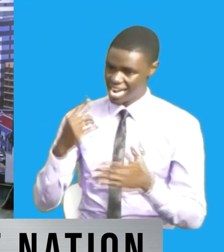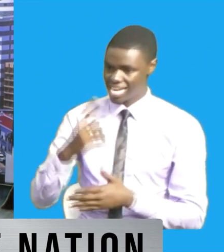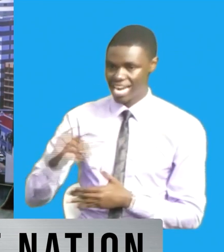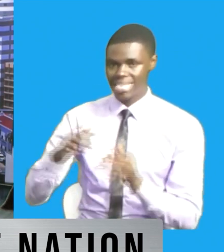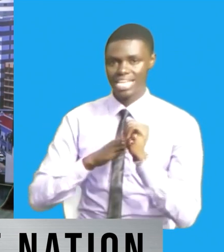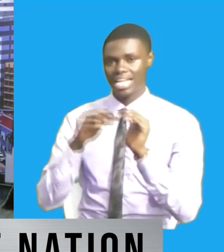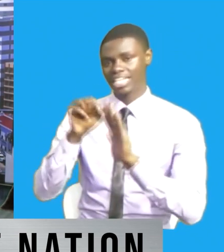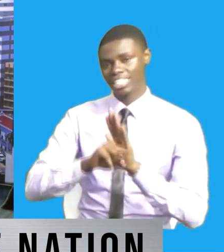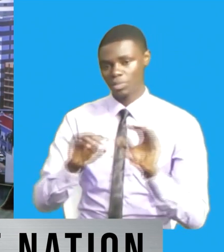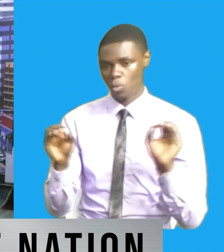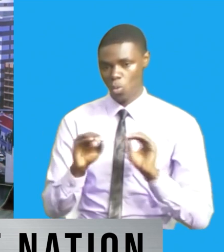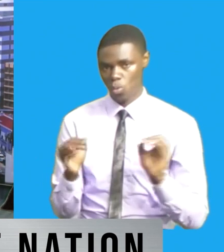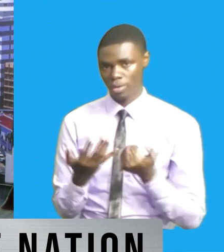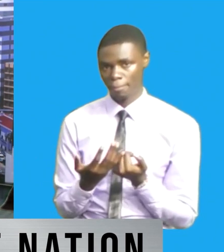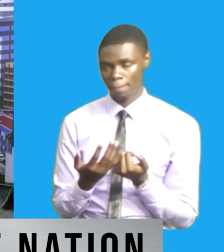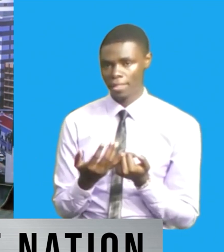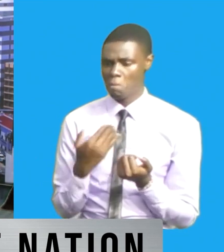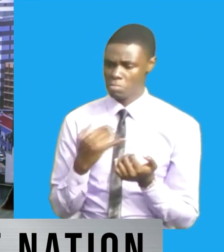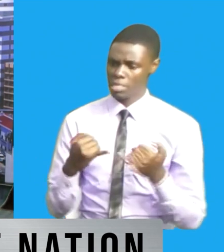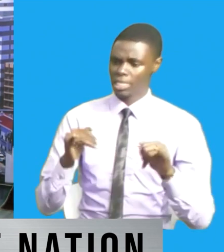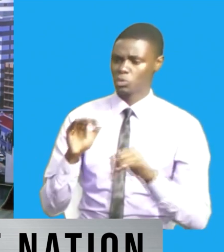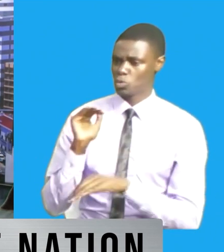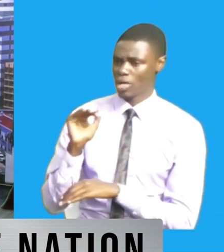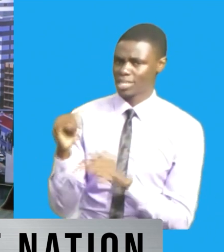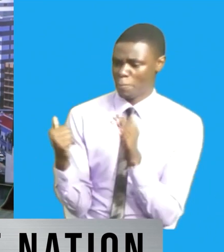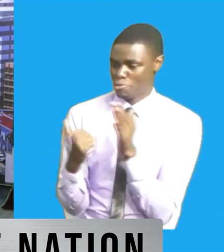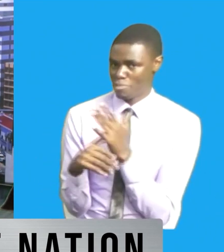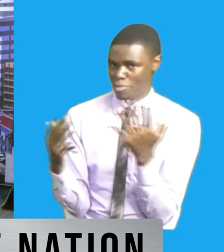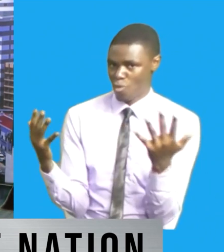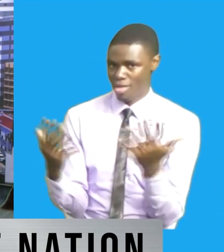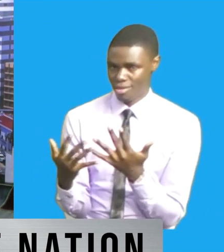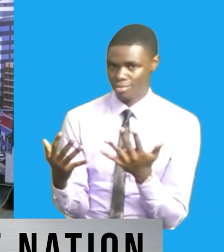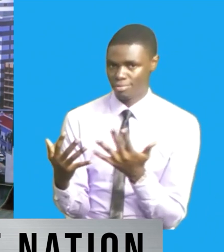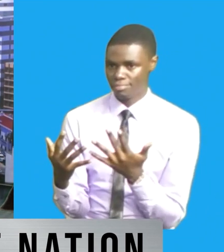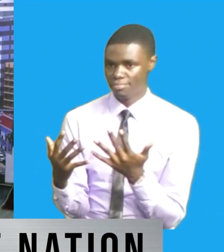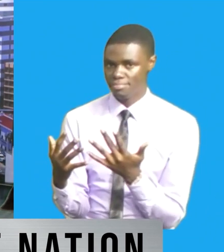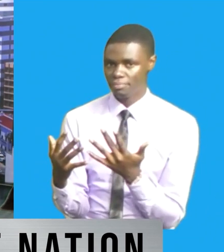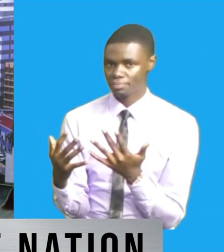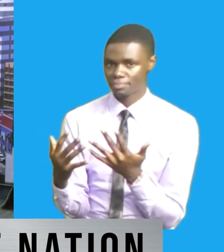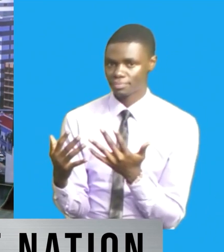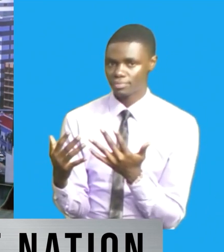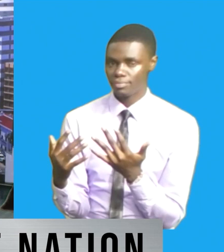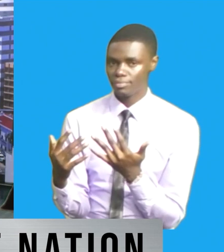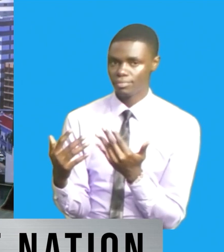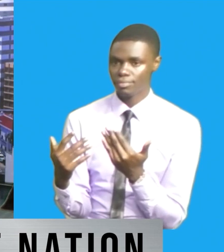No, I'm just asking. I'm not. I'm just trying to ask: is the problem? Do we